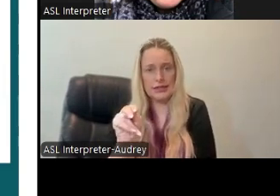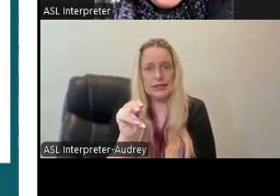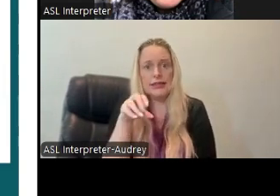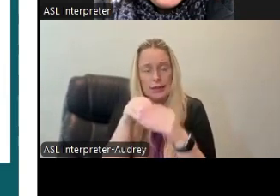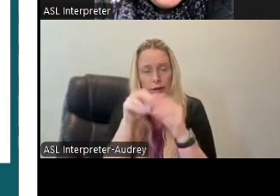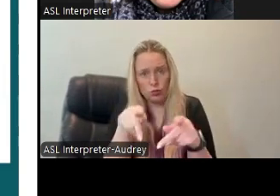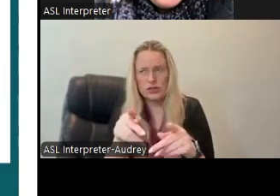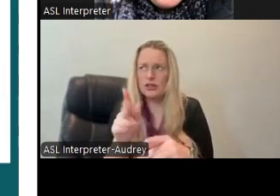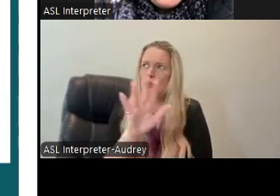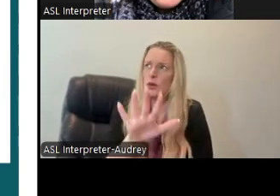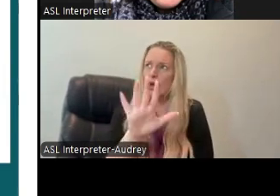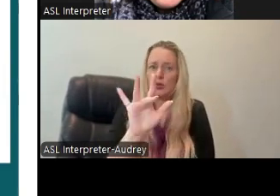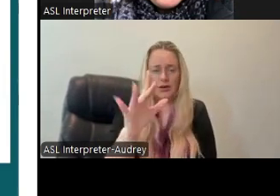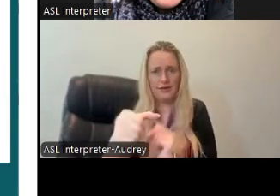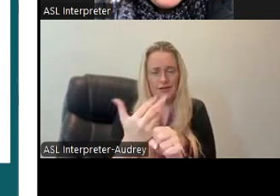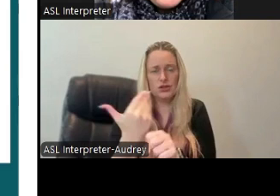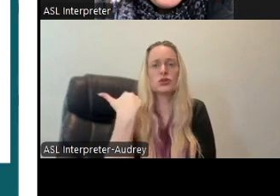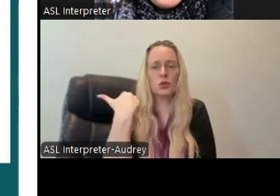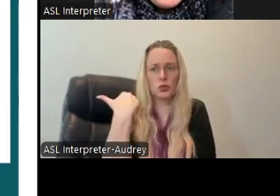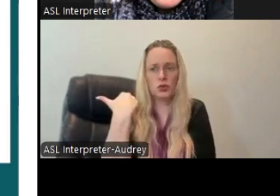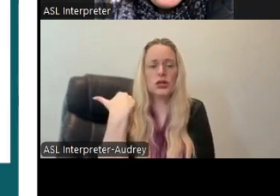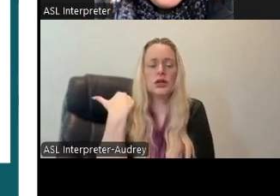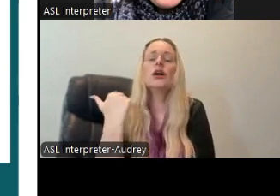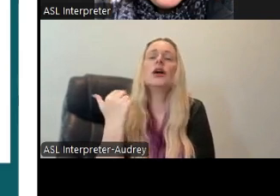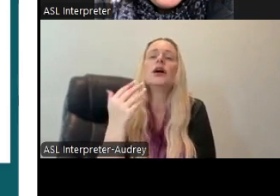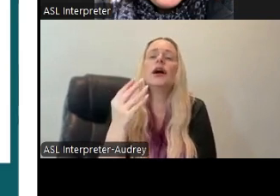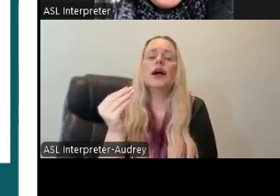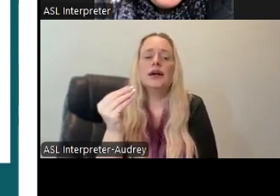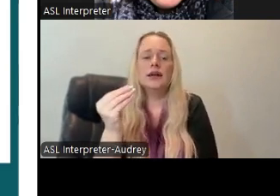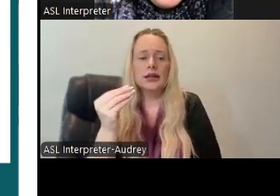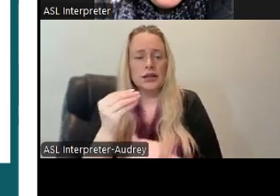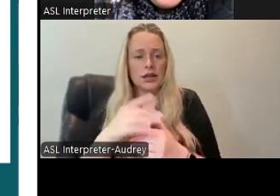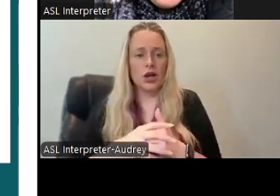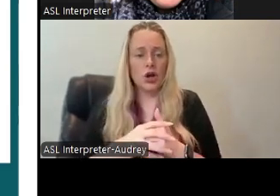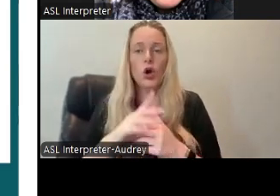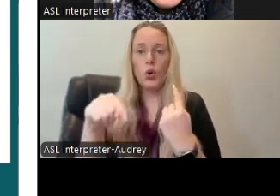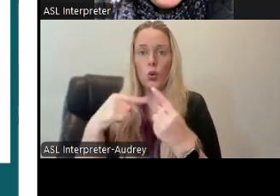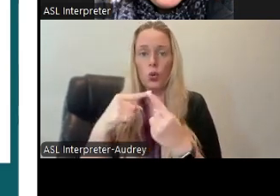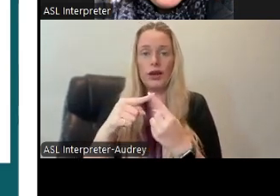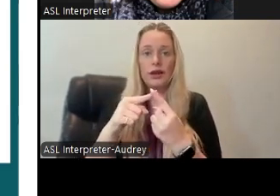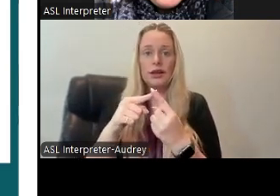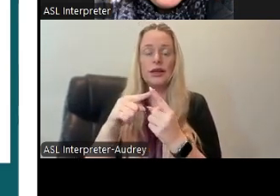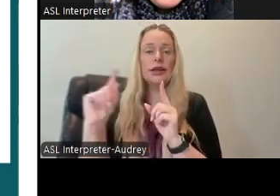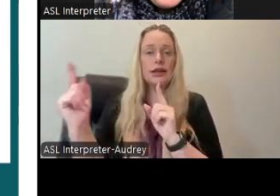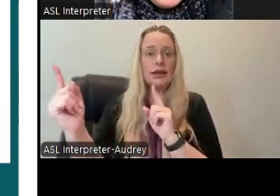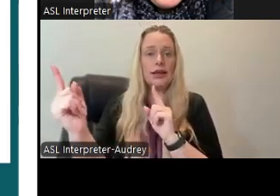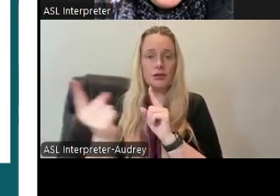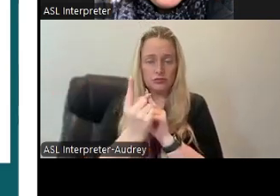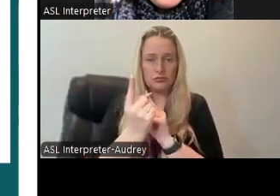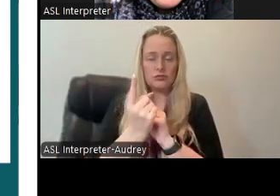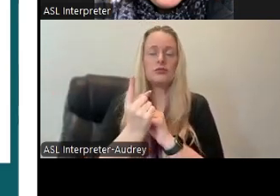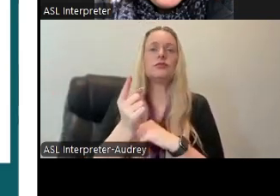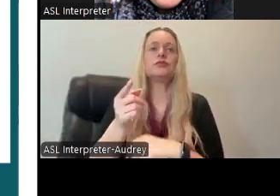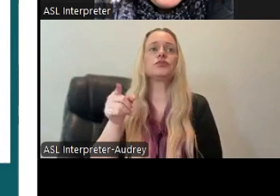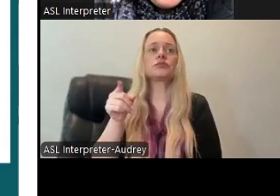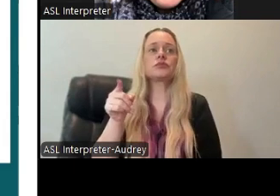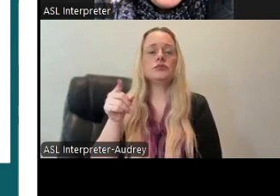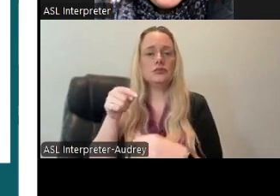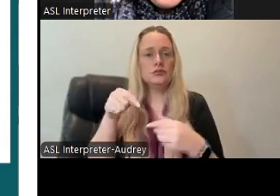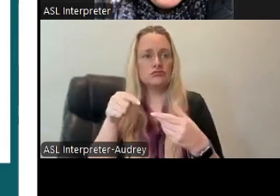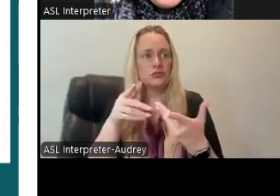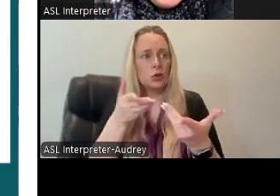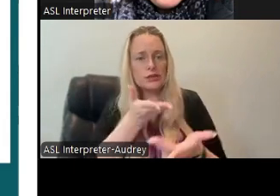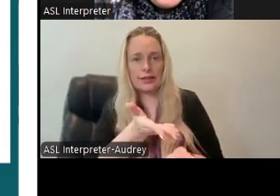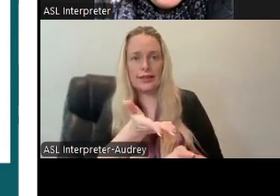some 25 years ago, and when he came down to the site